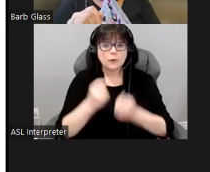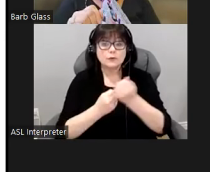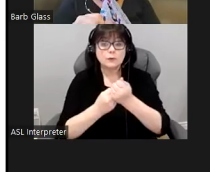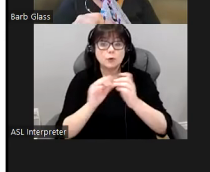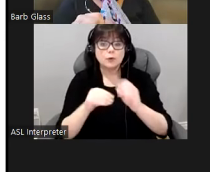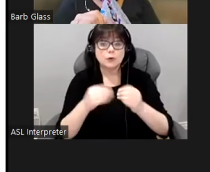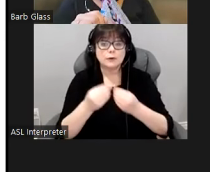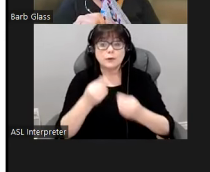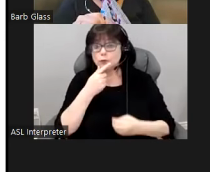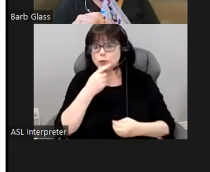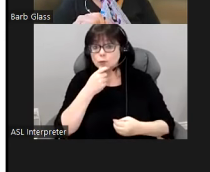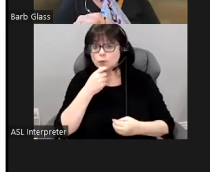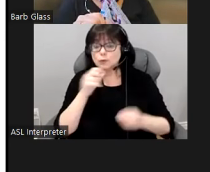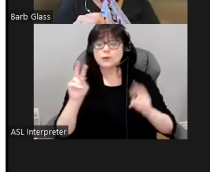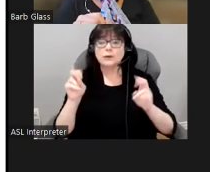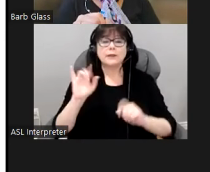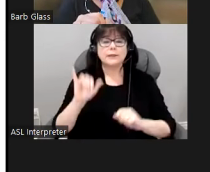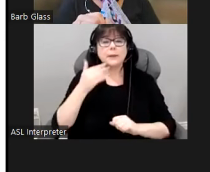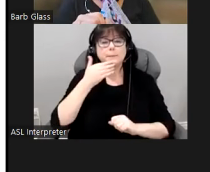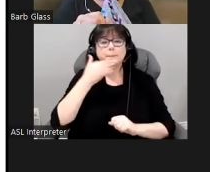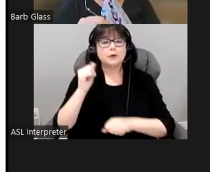Jobs Ontario integration.